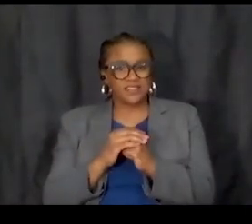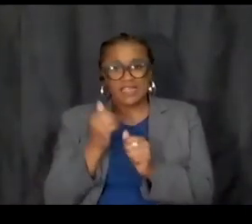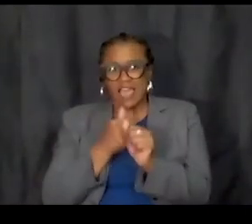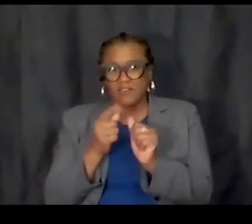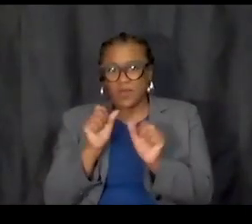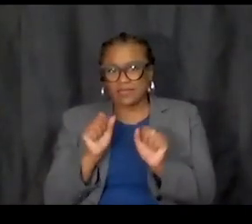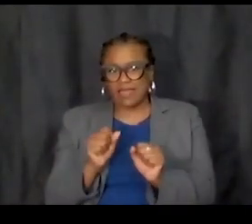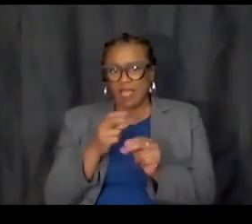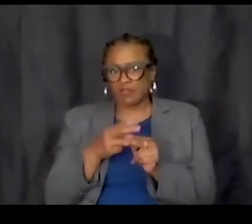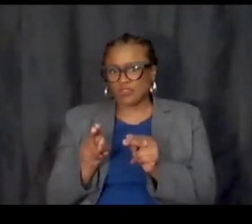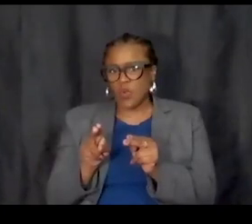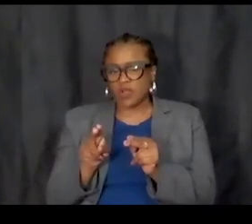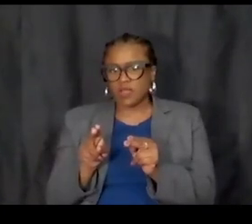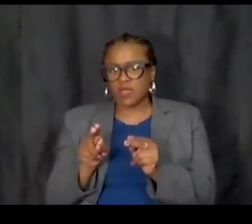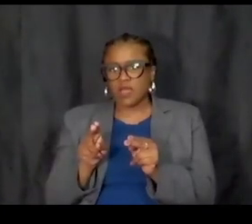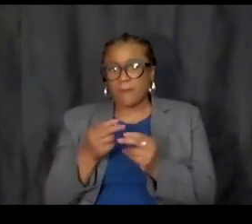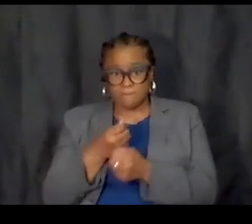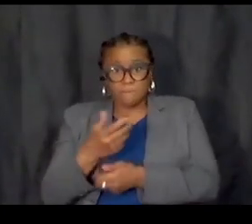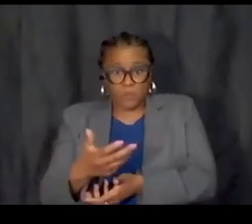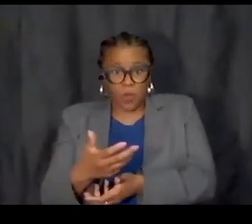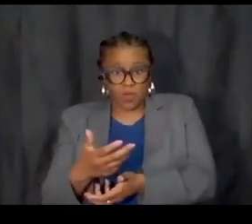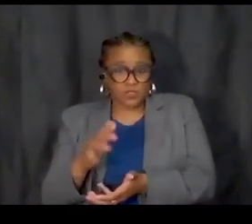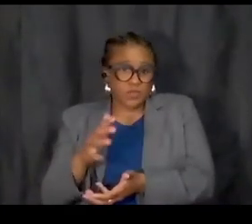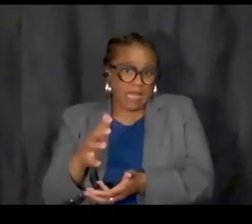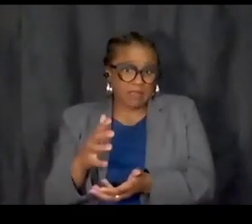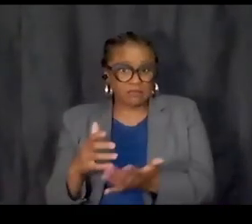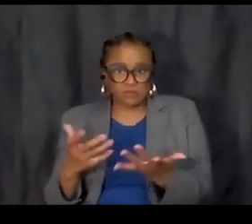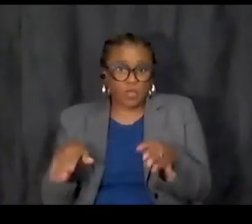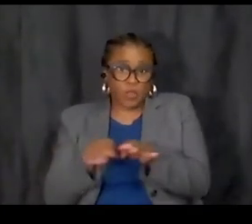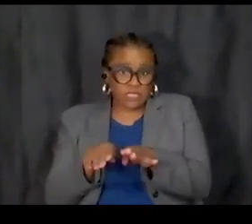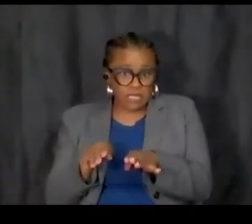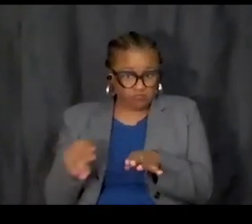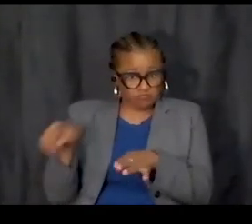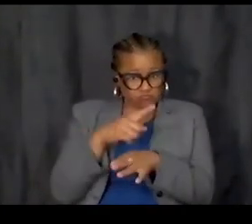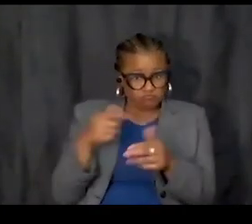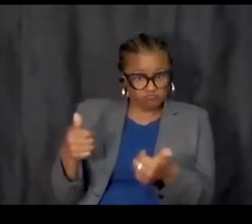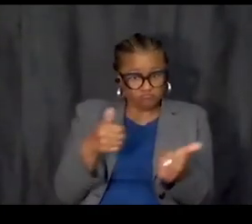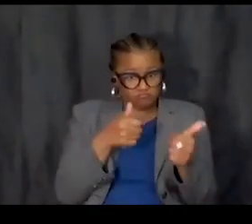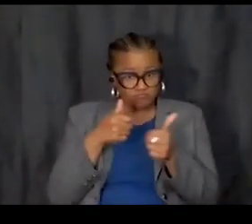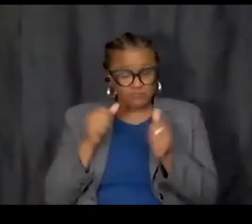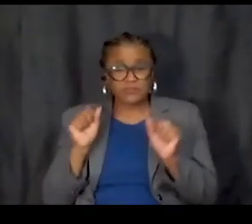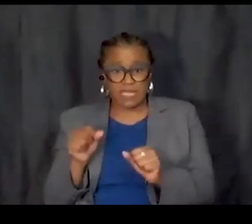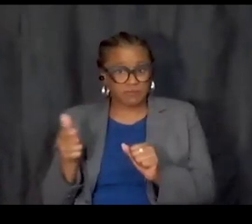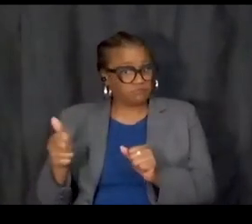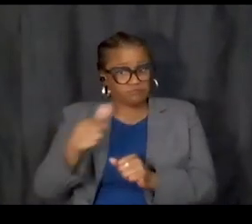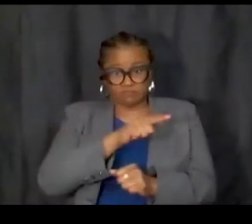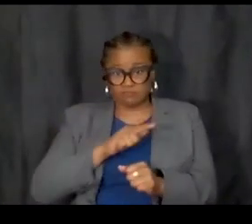to kind of close us out. If that sounds good to everybody, we could just go in the same order that we had before,